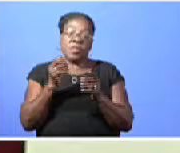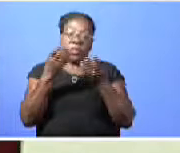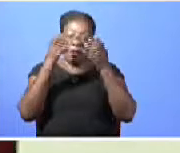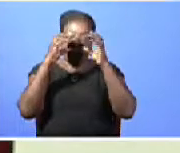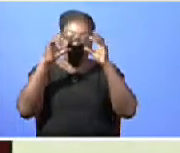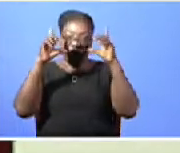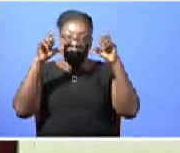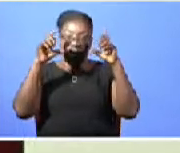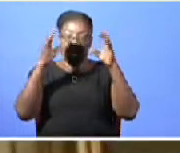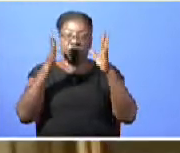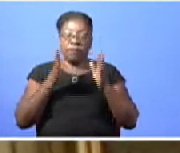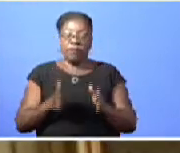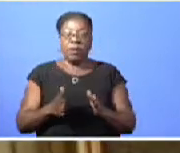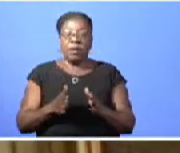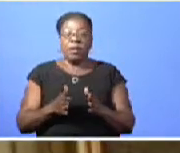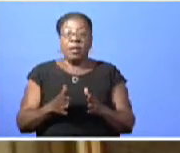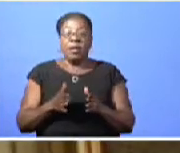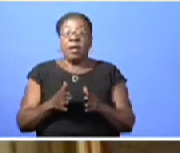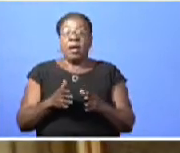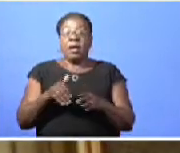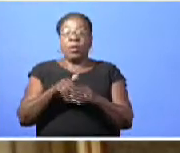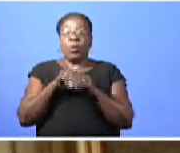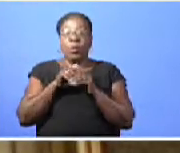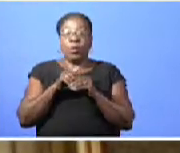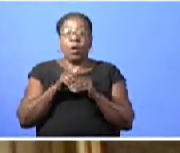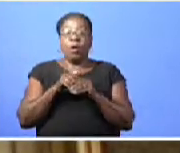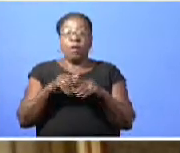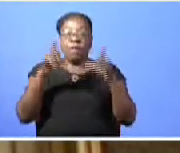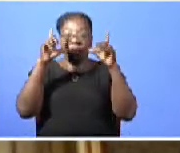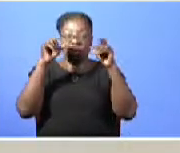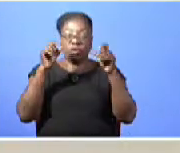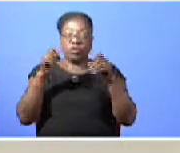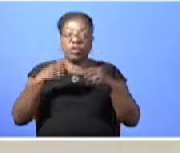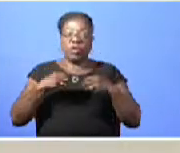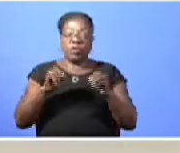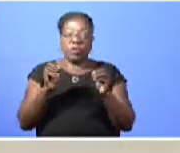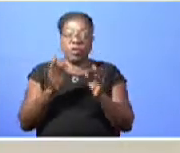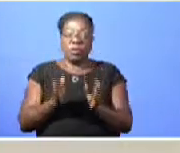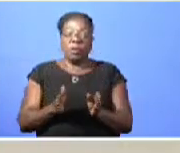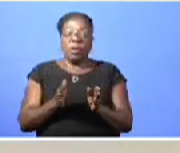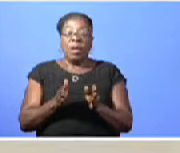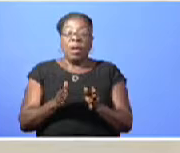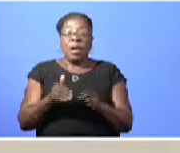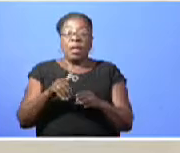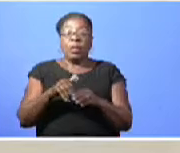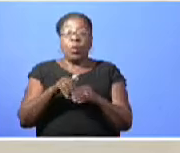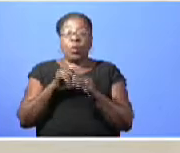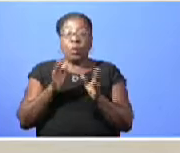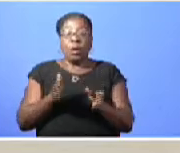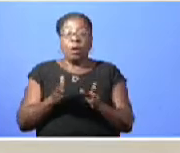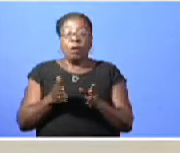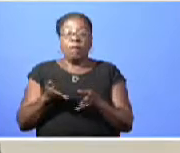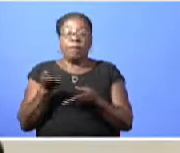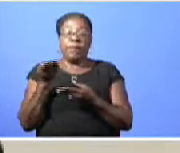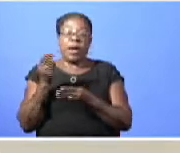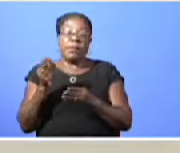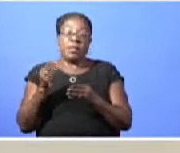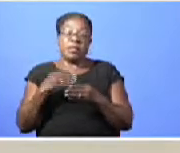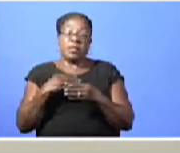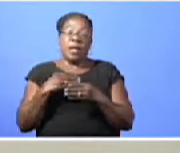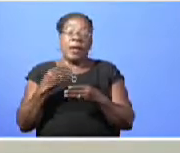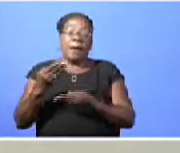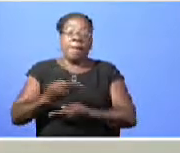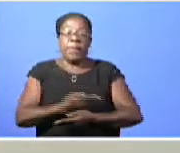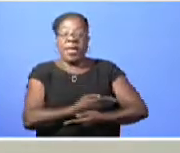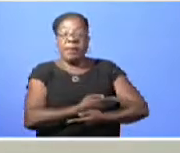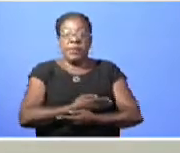fellow photographers Neville Bethel, owner of Portrait Studio, and Davina Knowles, owner of Bahamas Babies and Bellies, spoke to us